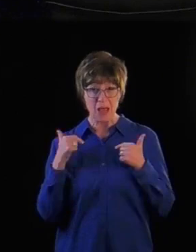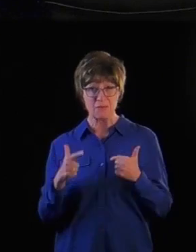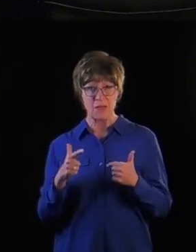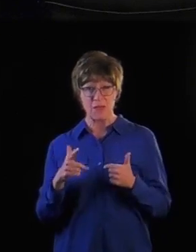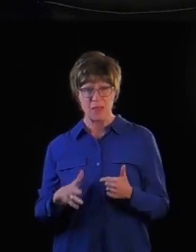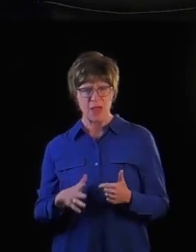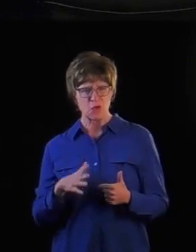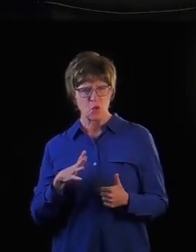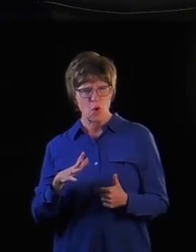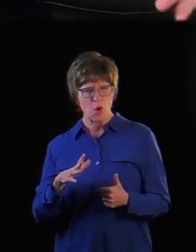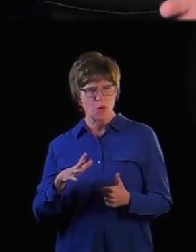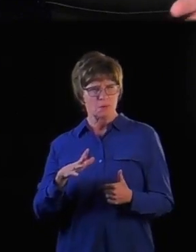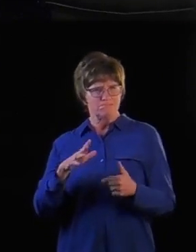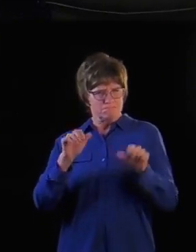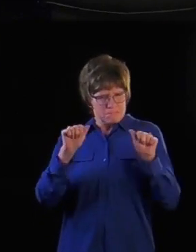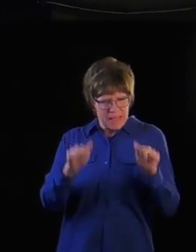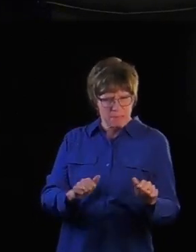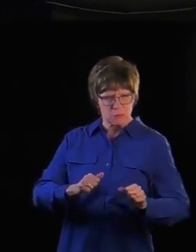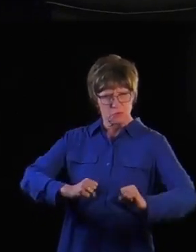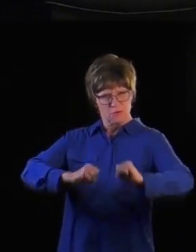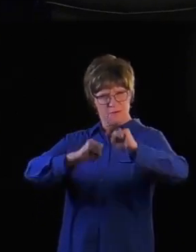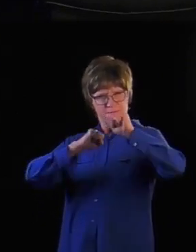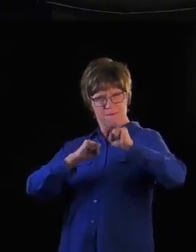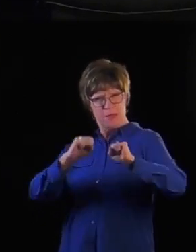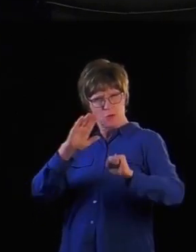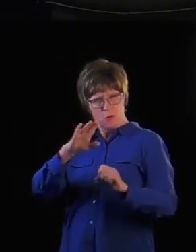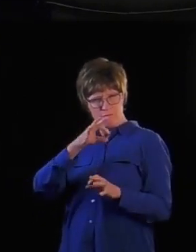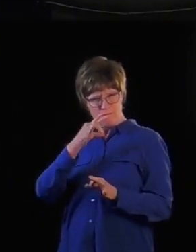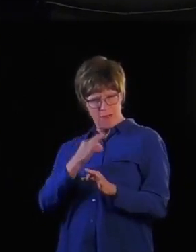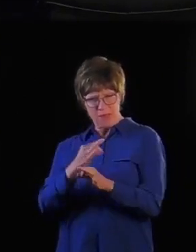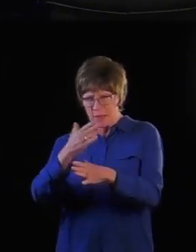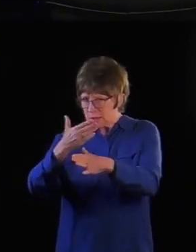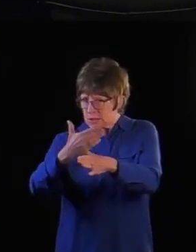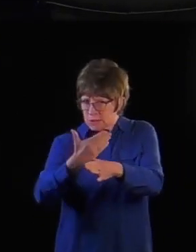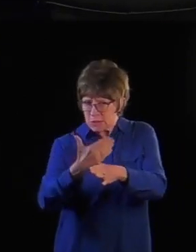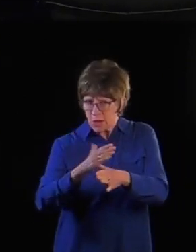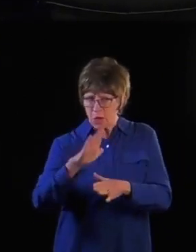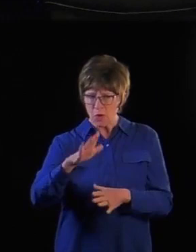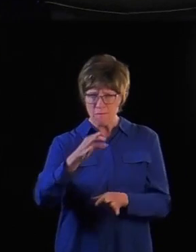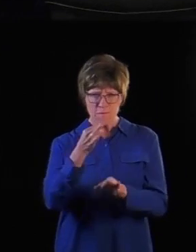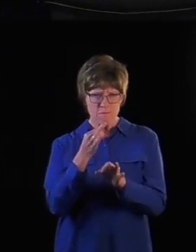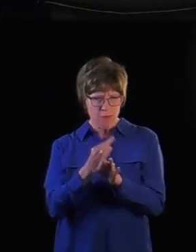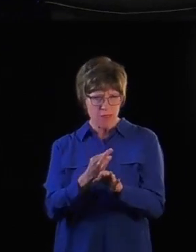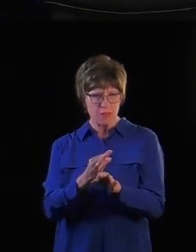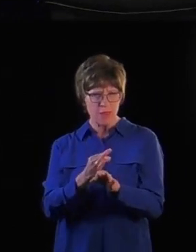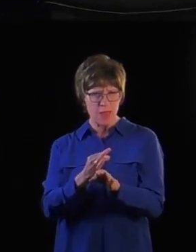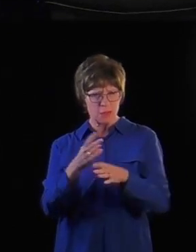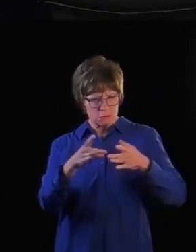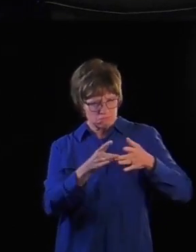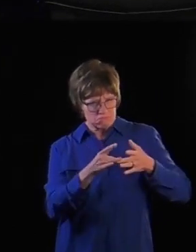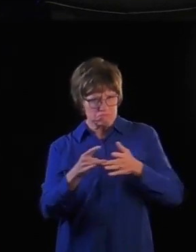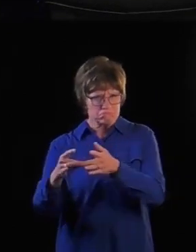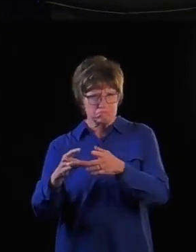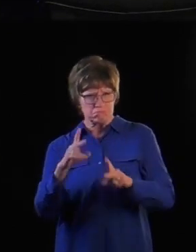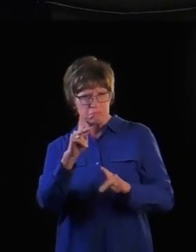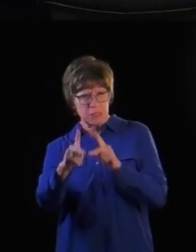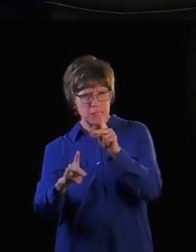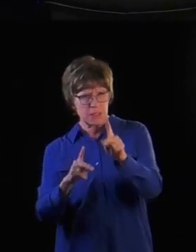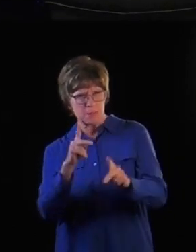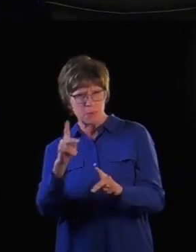well equipped to be able to defend the faith, that you're able to share your faith, that you're able to walk people down the road of